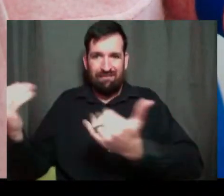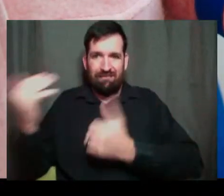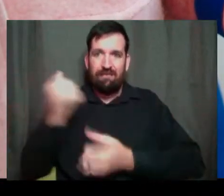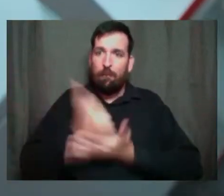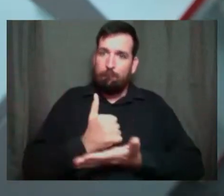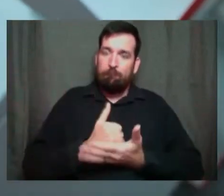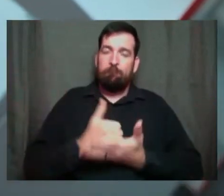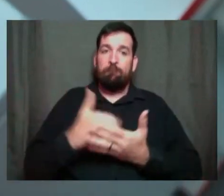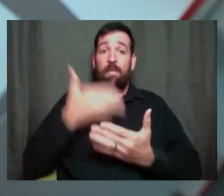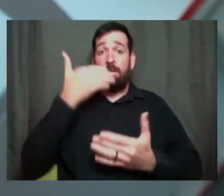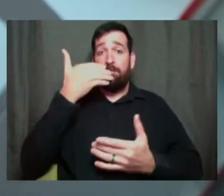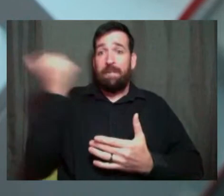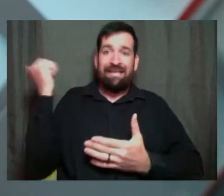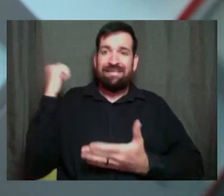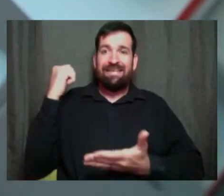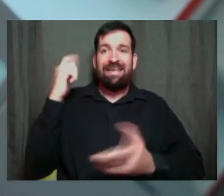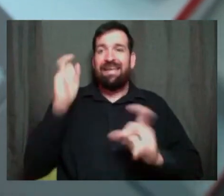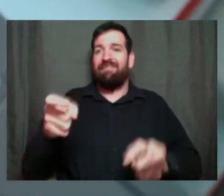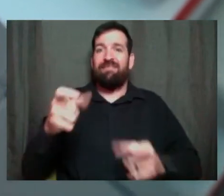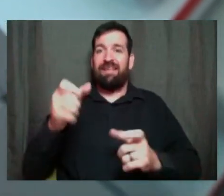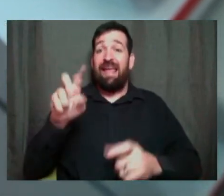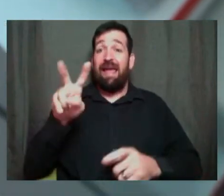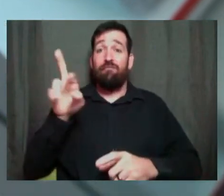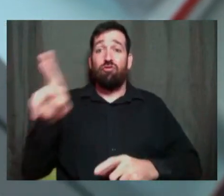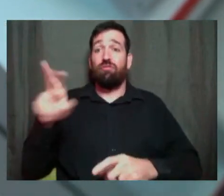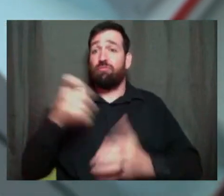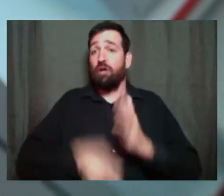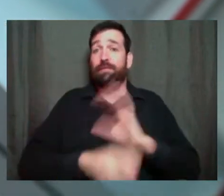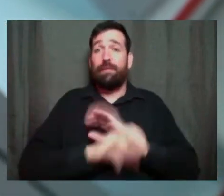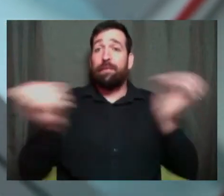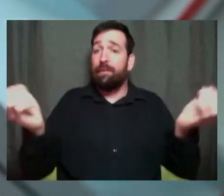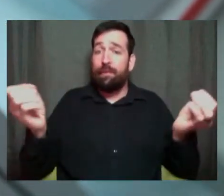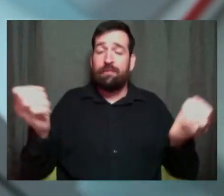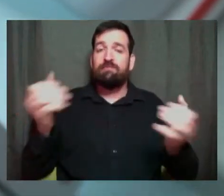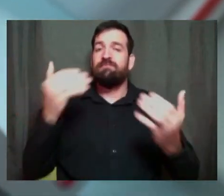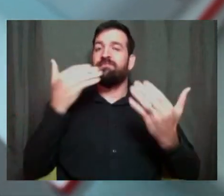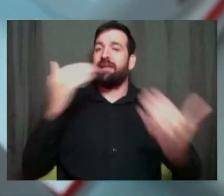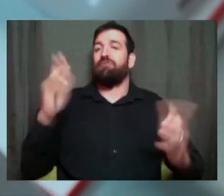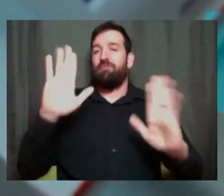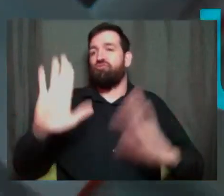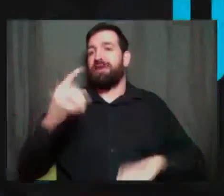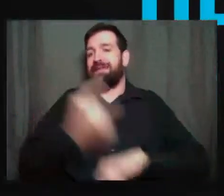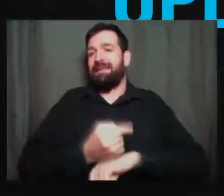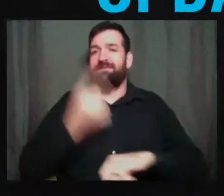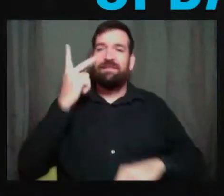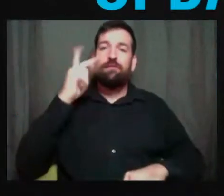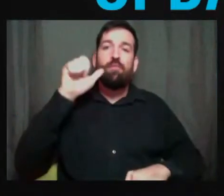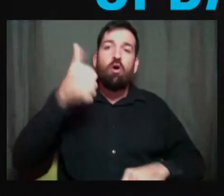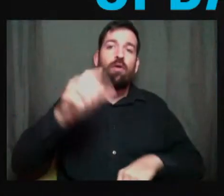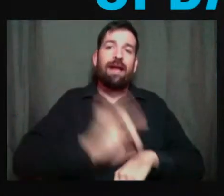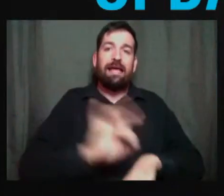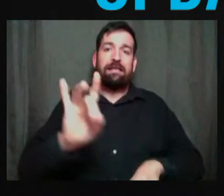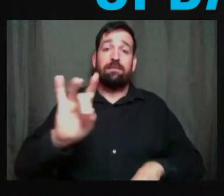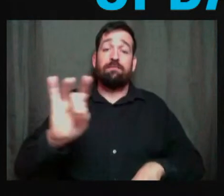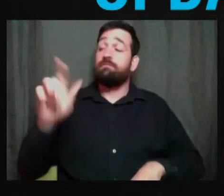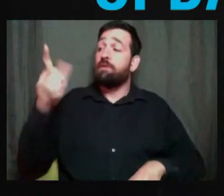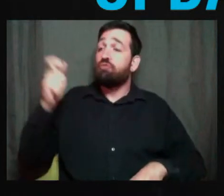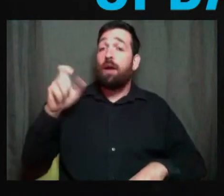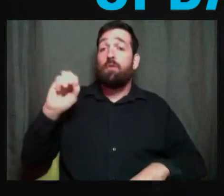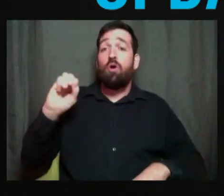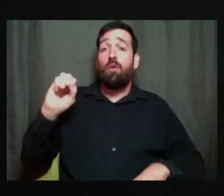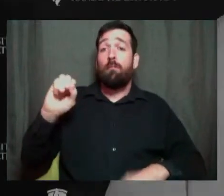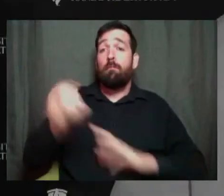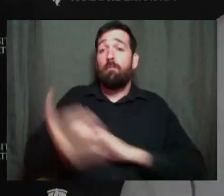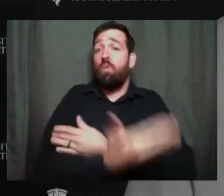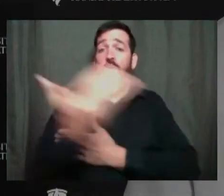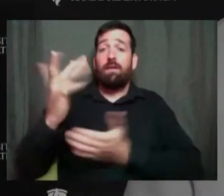best gift ever this season, and it won't cost you a thing. That's tomorrow. Have a great day. We'll see you at 8 tomorrow. Subscribe to our morning medical